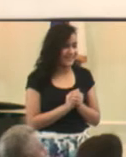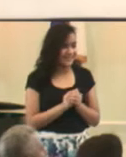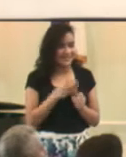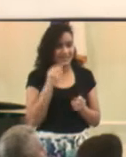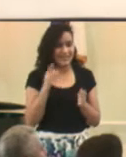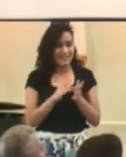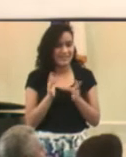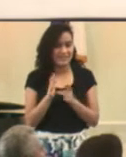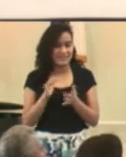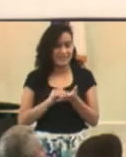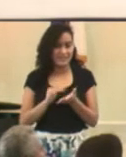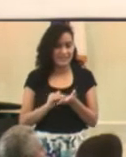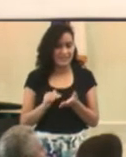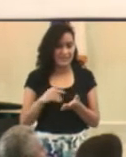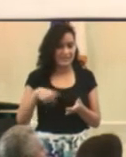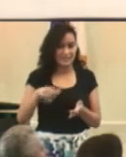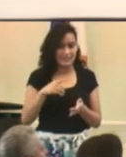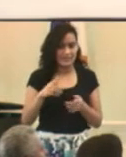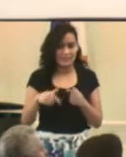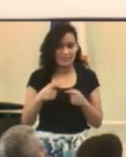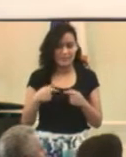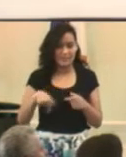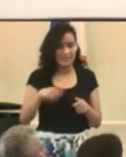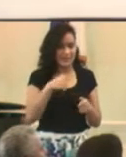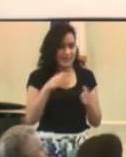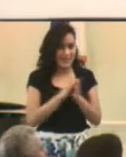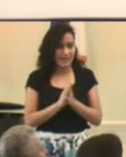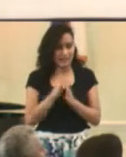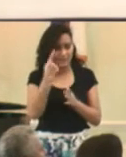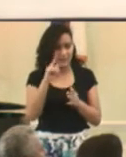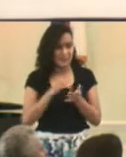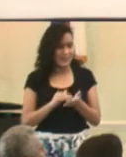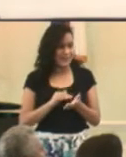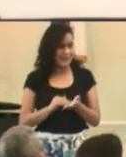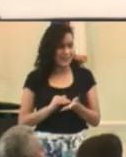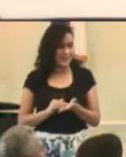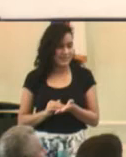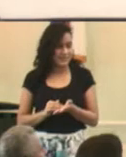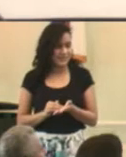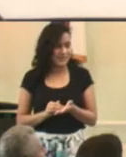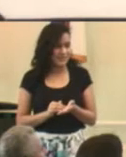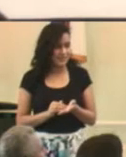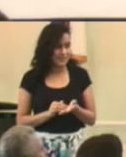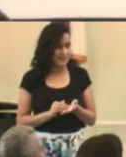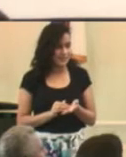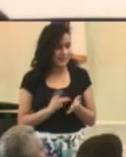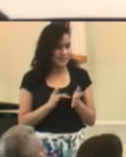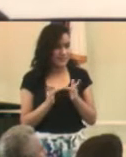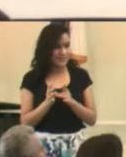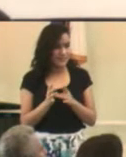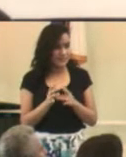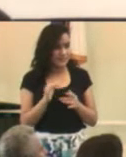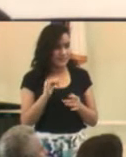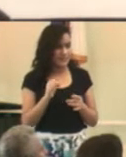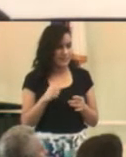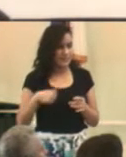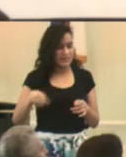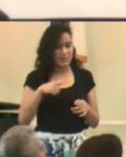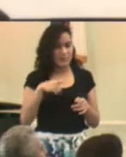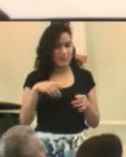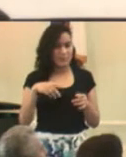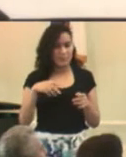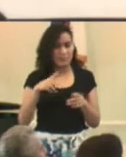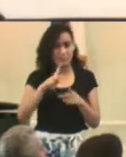And Jesus forgives us when we ask for forgiveness, right? Yes. And Jesus is our perfect